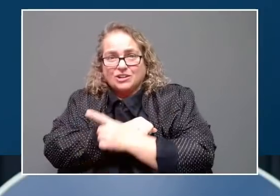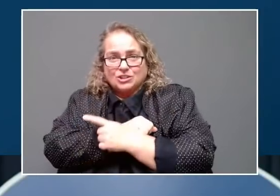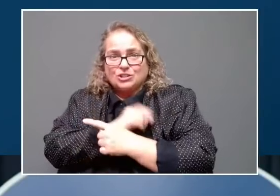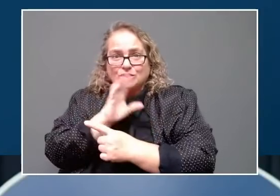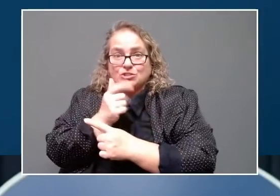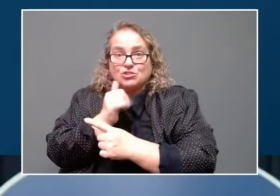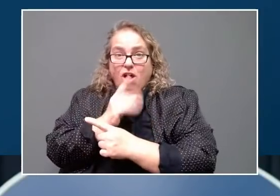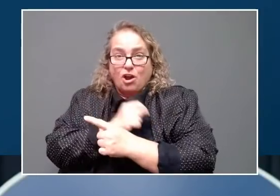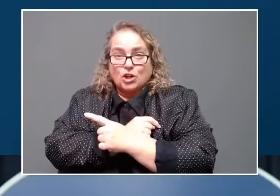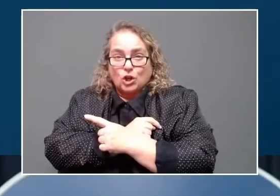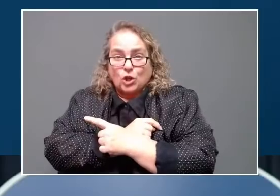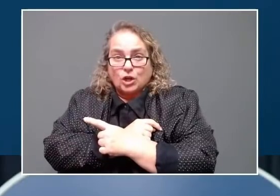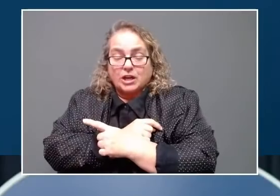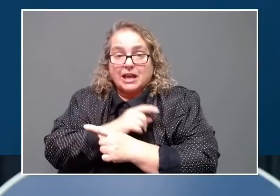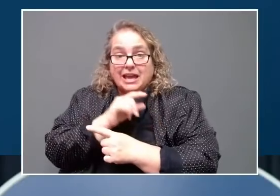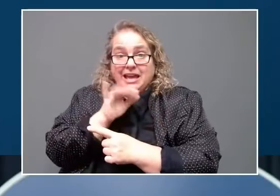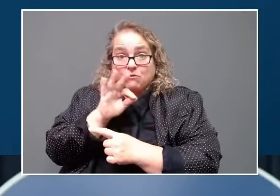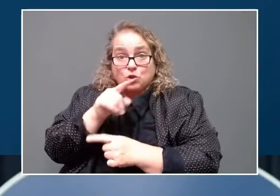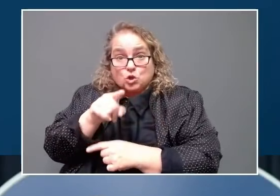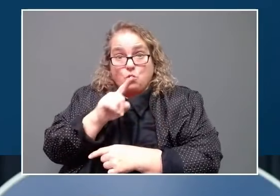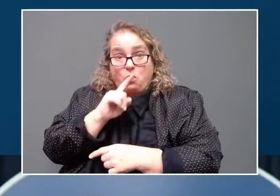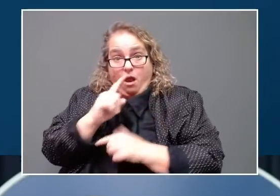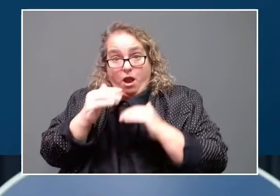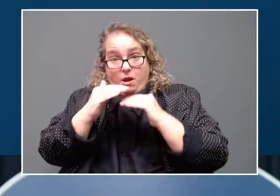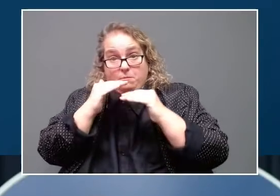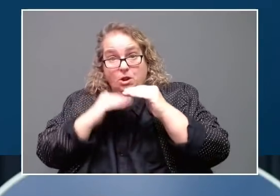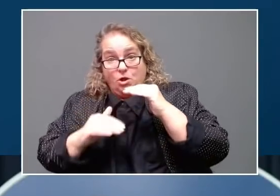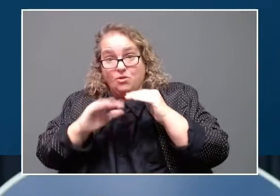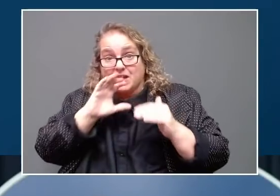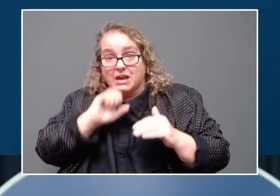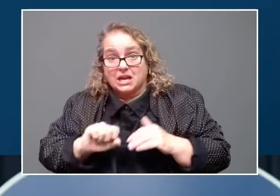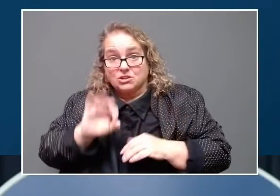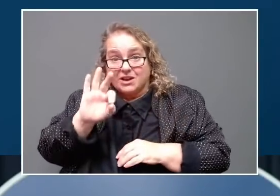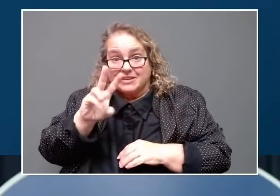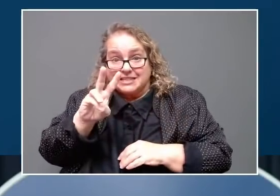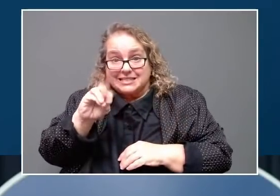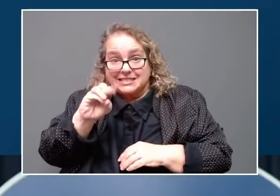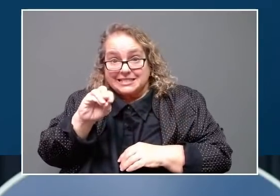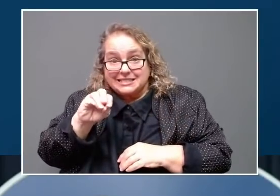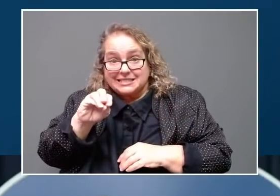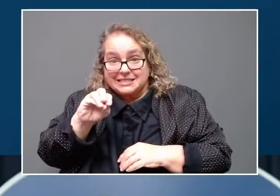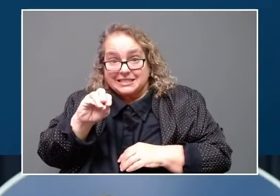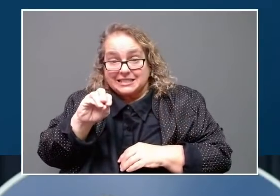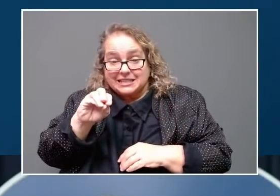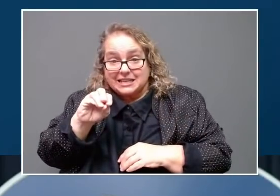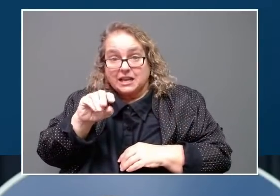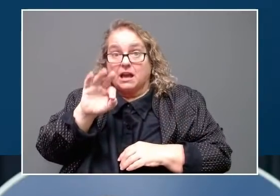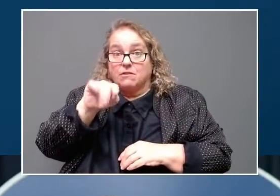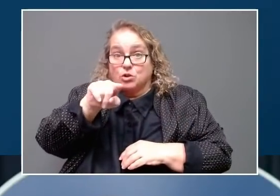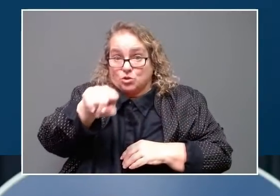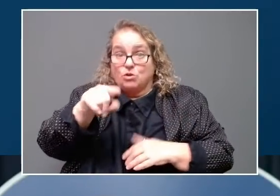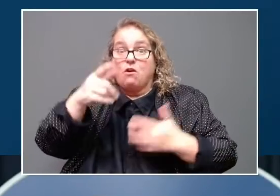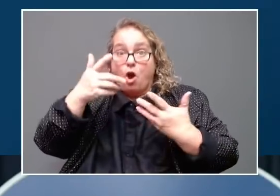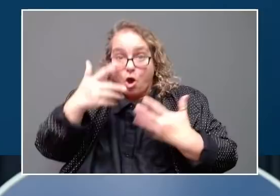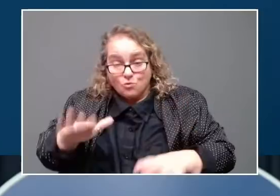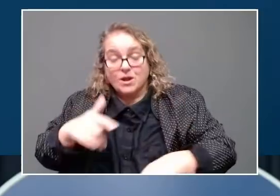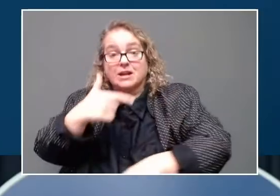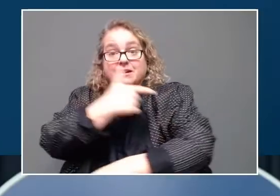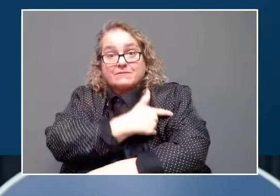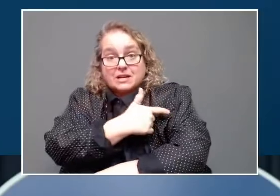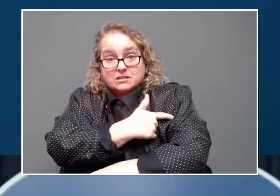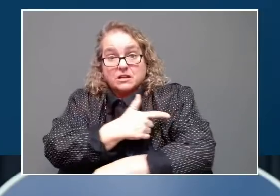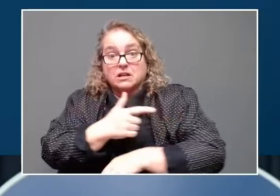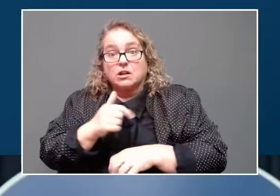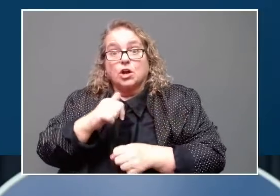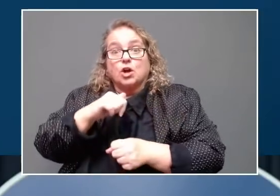you are below the age of 60, if you have been vaccinated, COVID is not